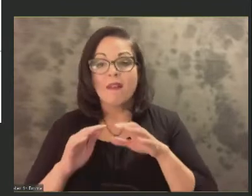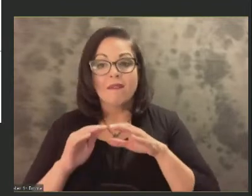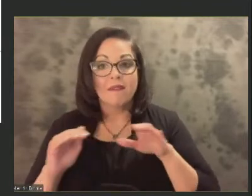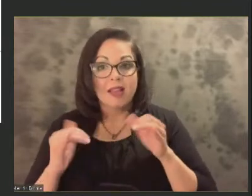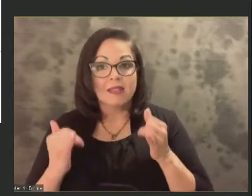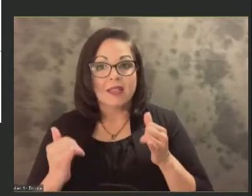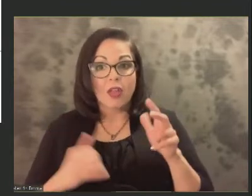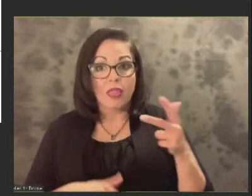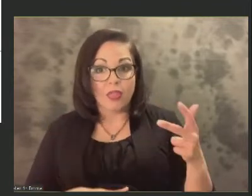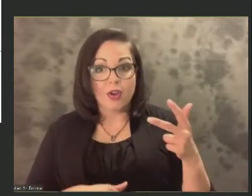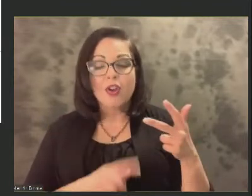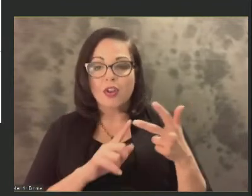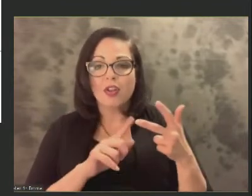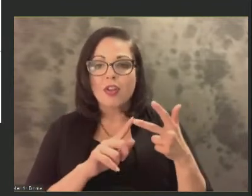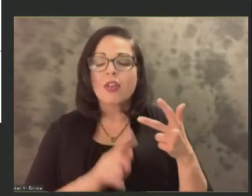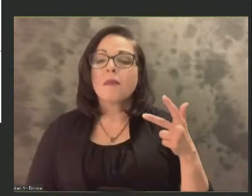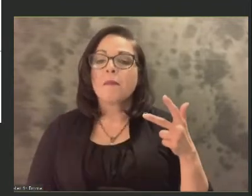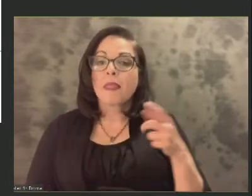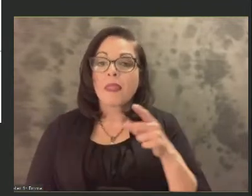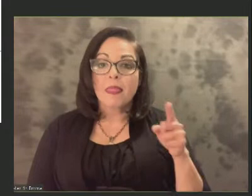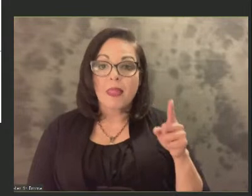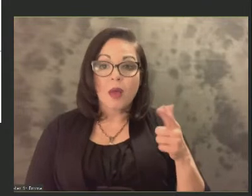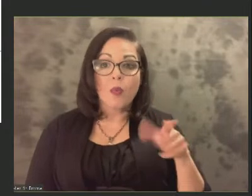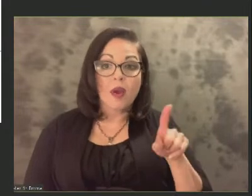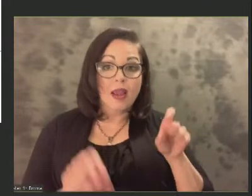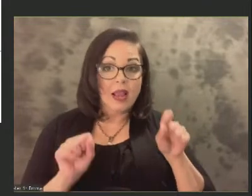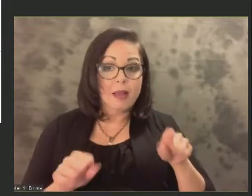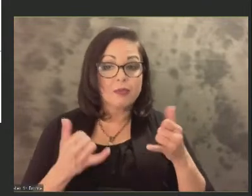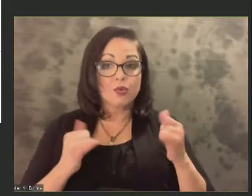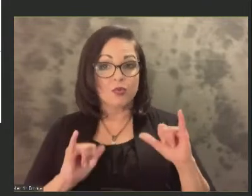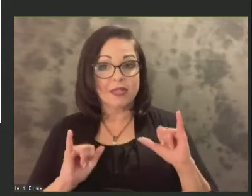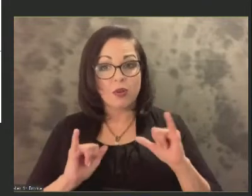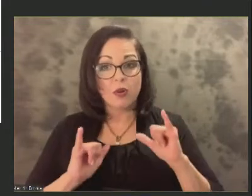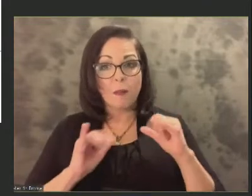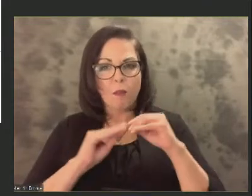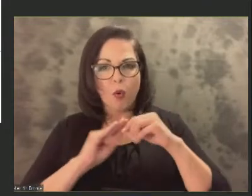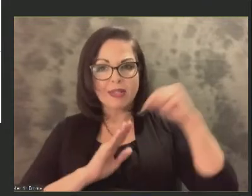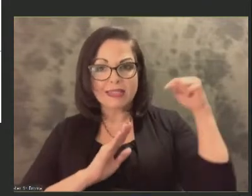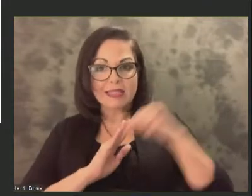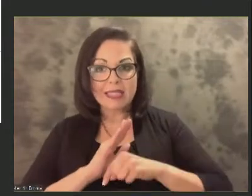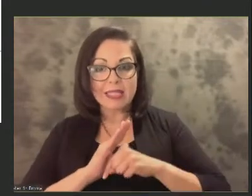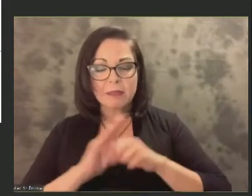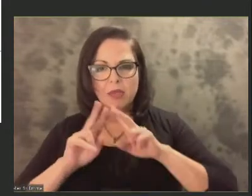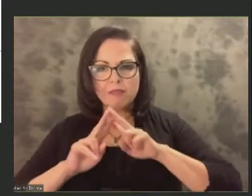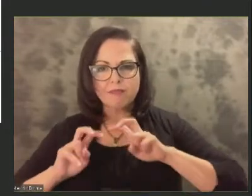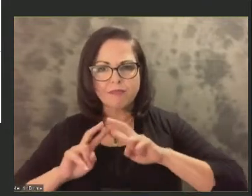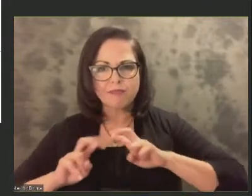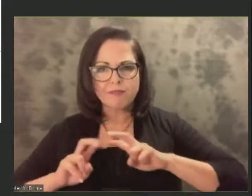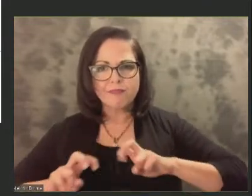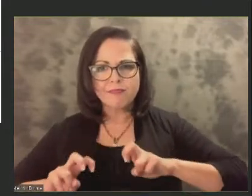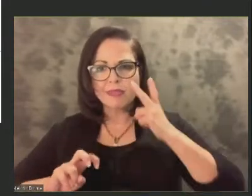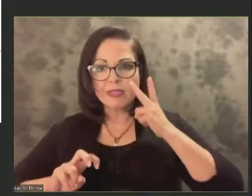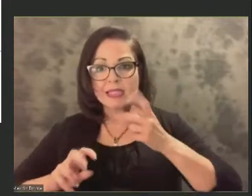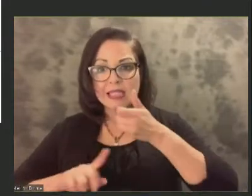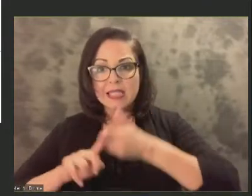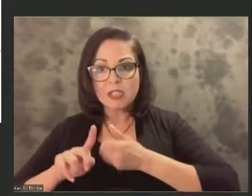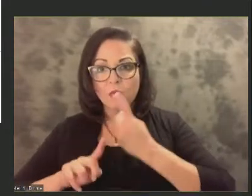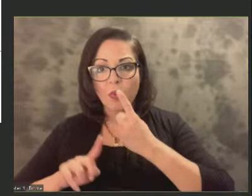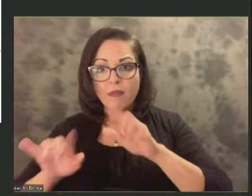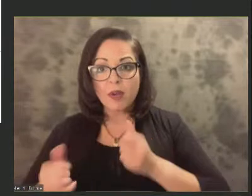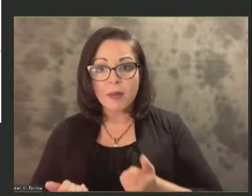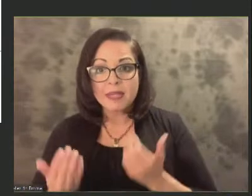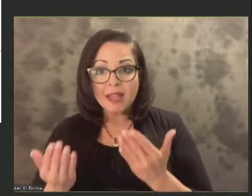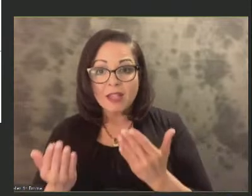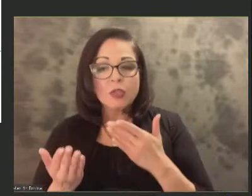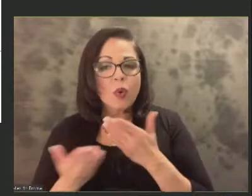their 3rd phase, they were able to still go deeper and look at each of these recommendations. To